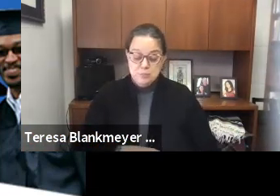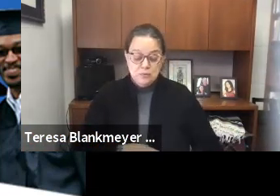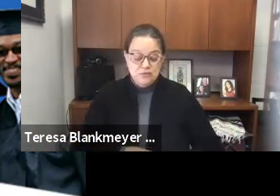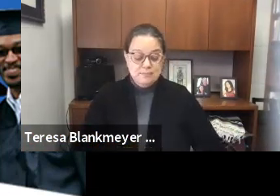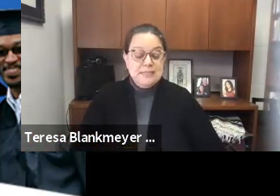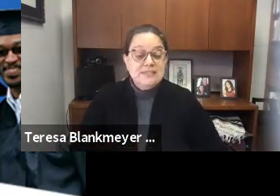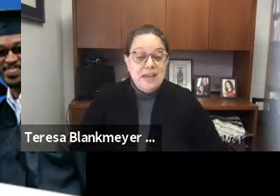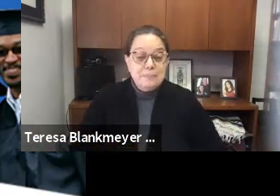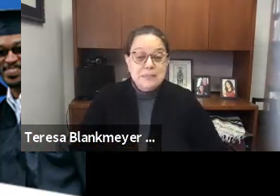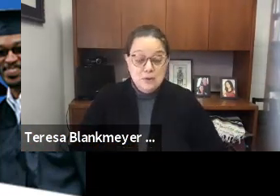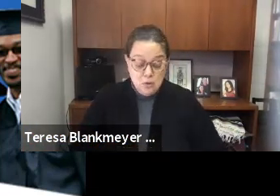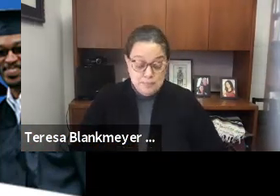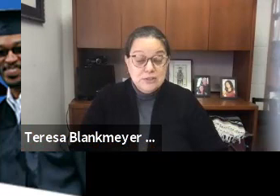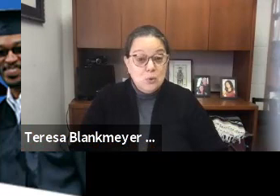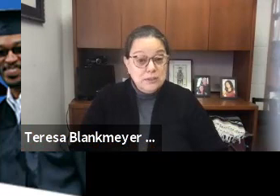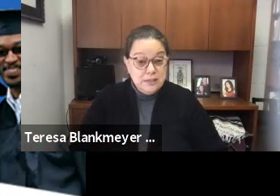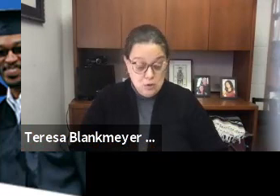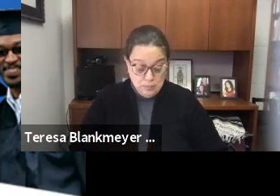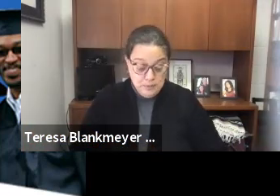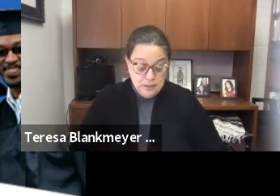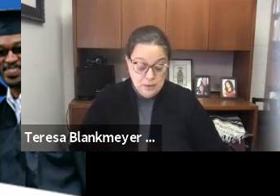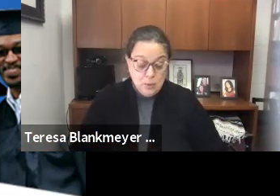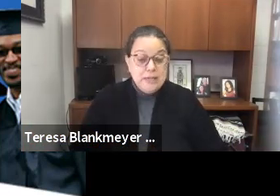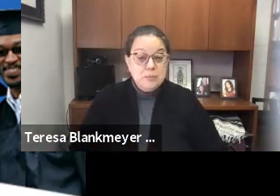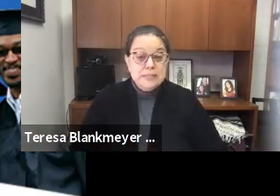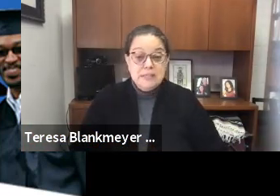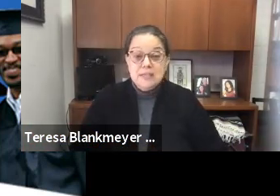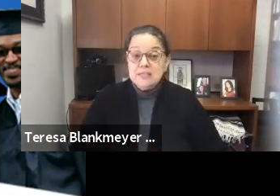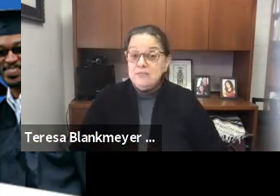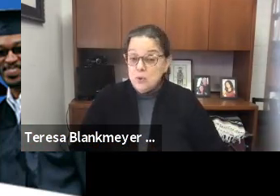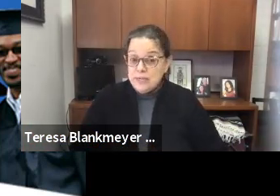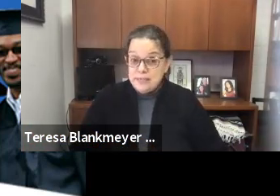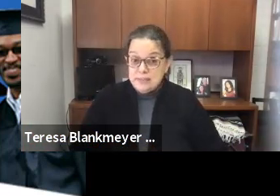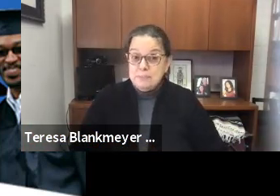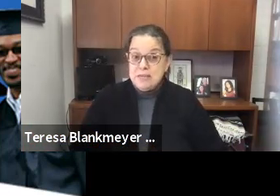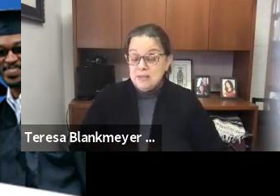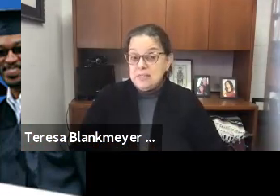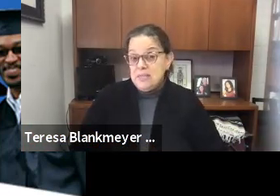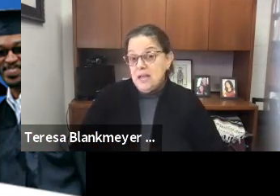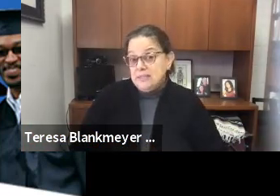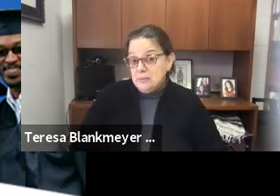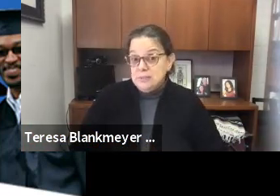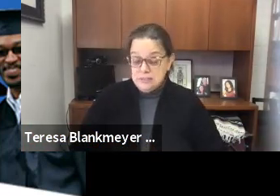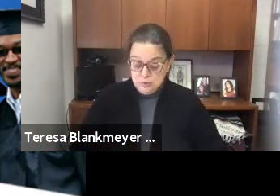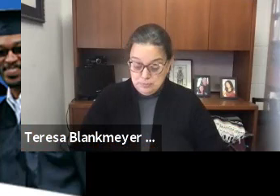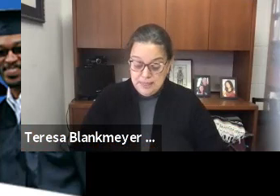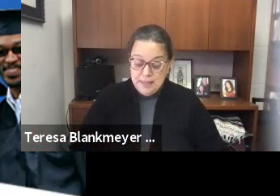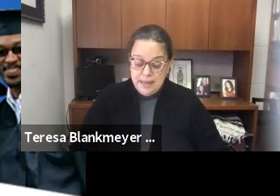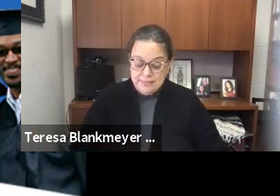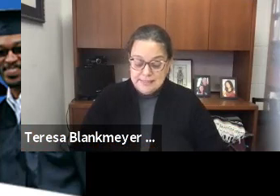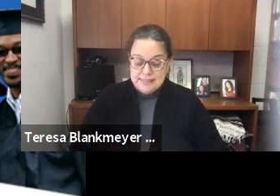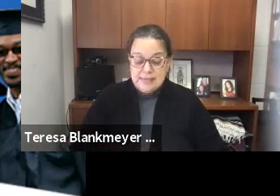forcibly removed from his family home, his only home, when he was in his 40s because he had Down